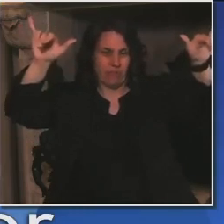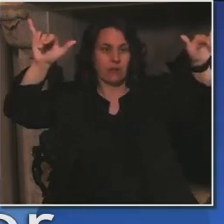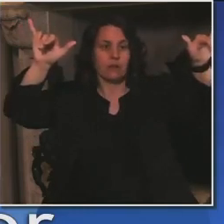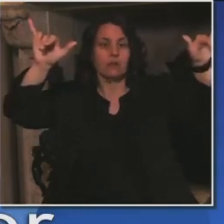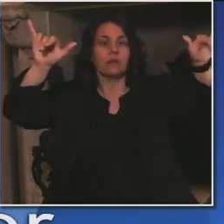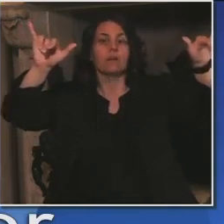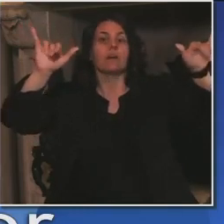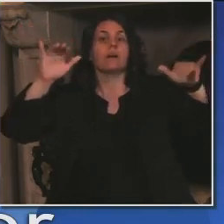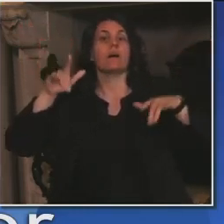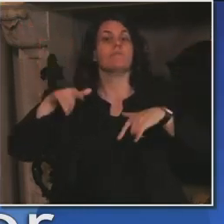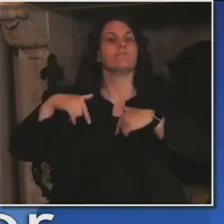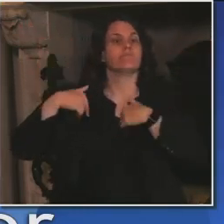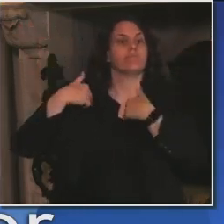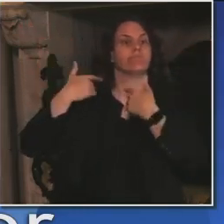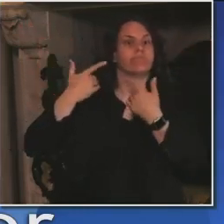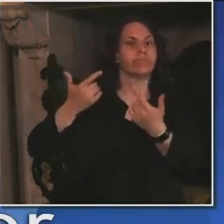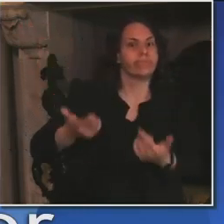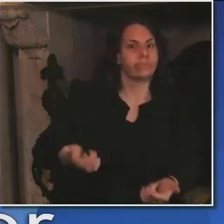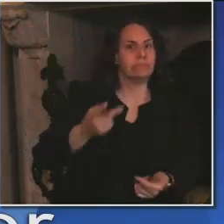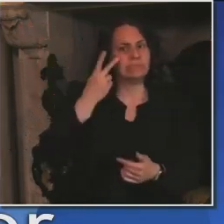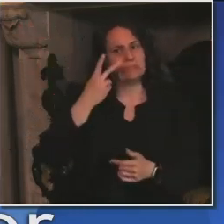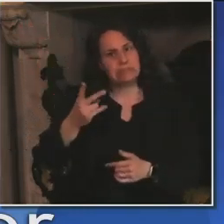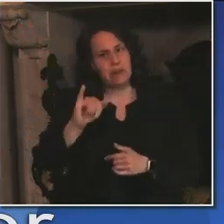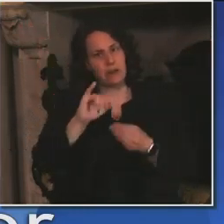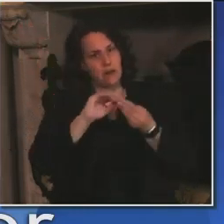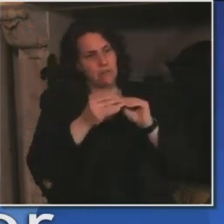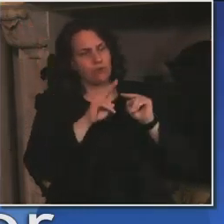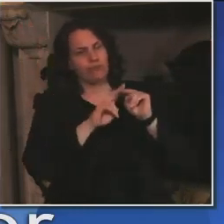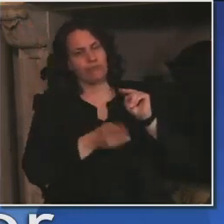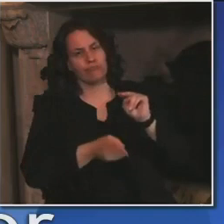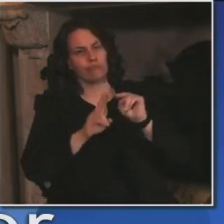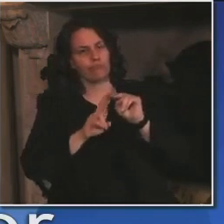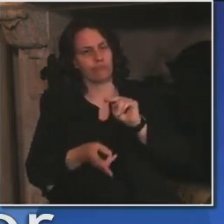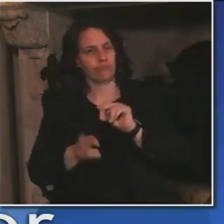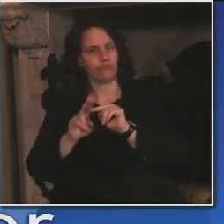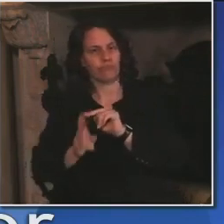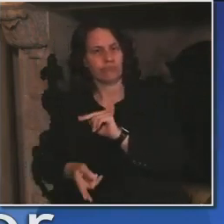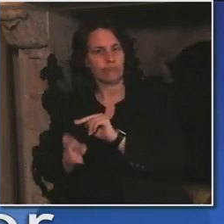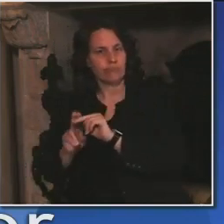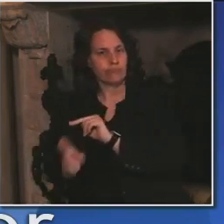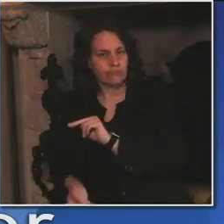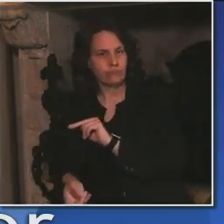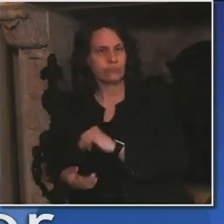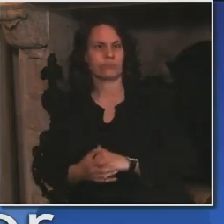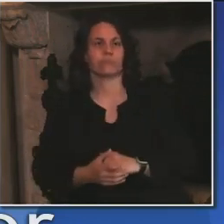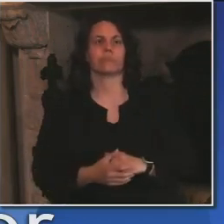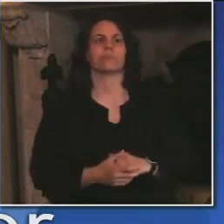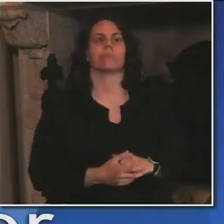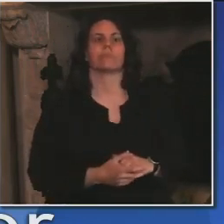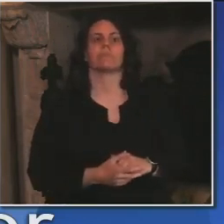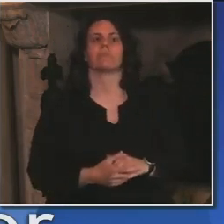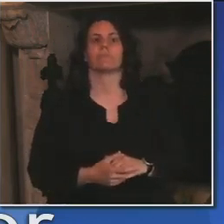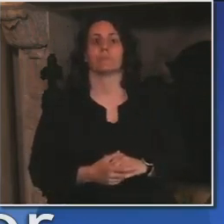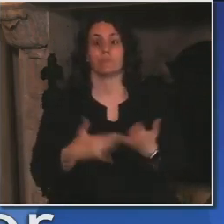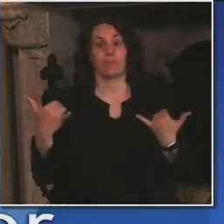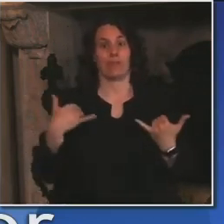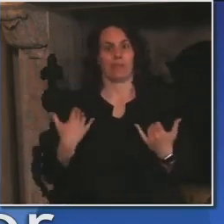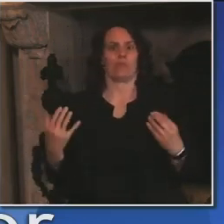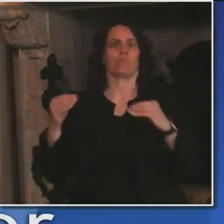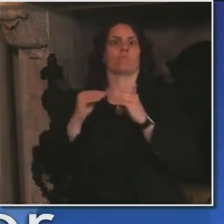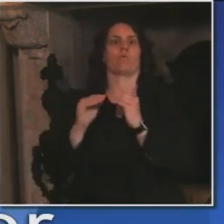curious about what your approach will be going forward as a Safer at Home order is extended through the close to the end of